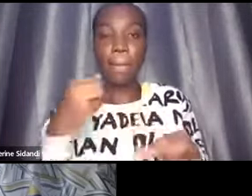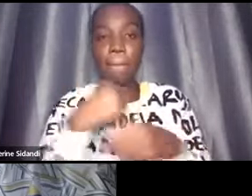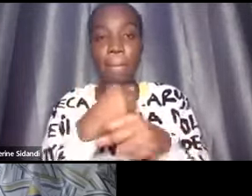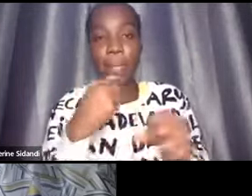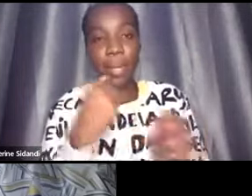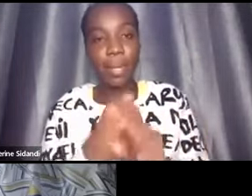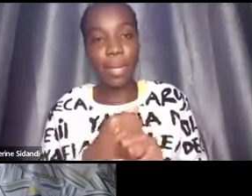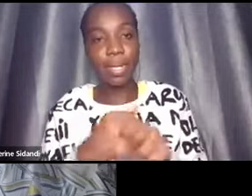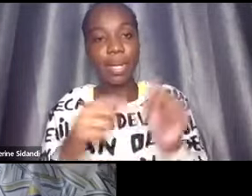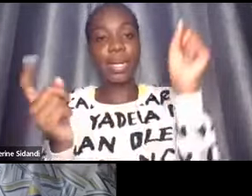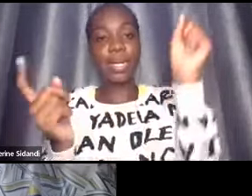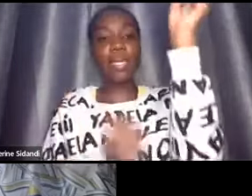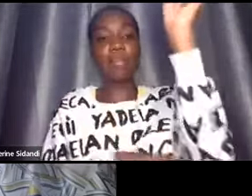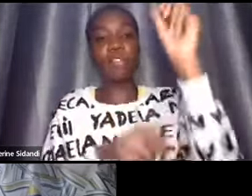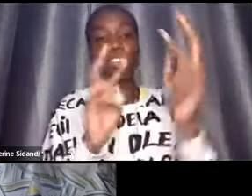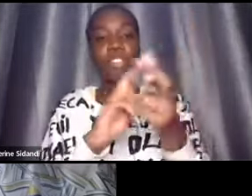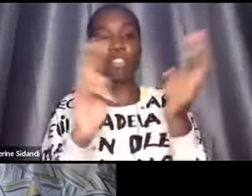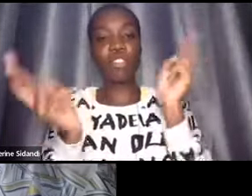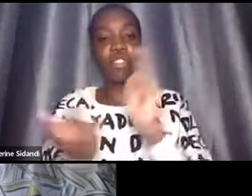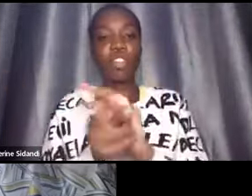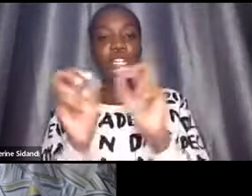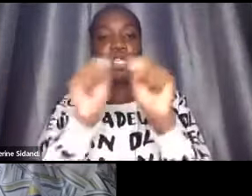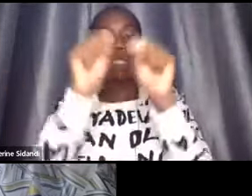can work